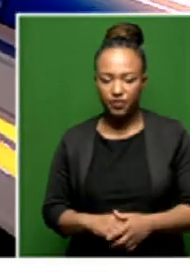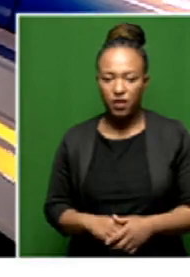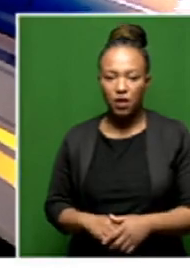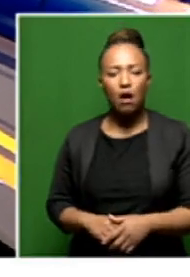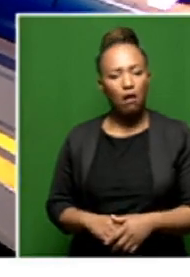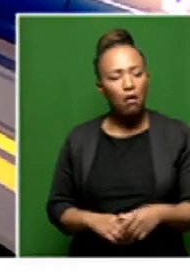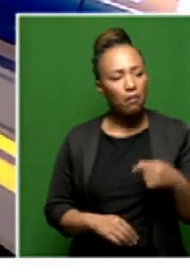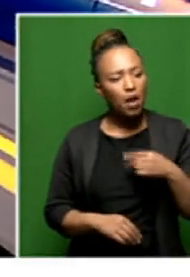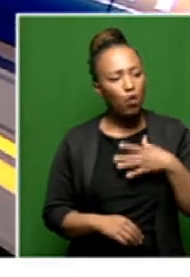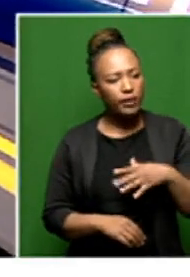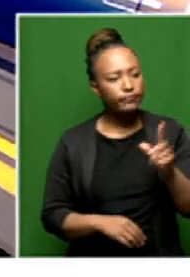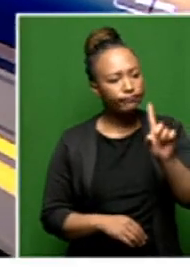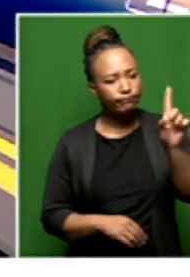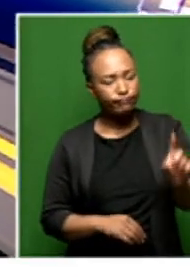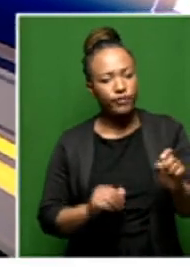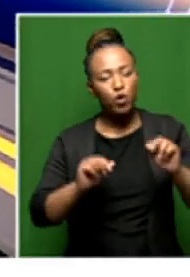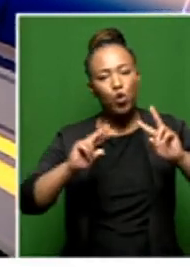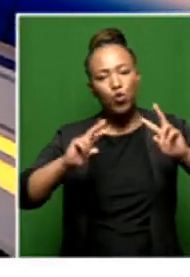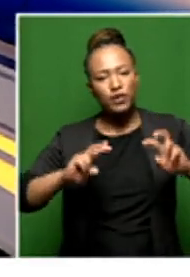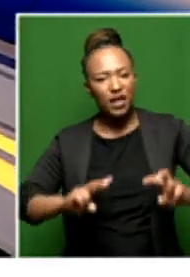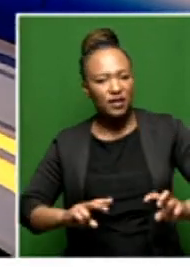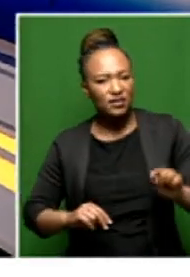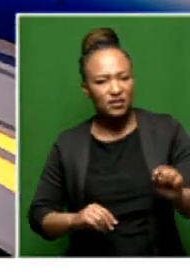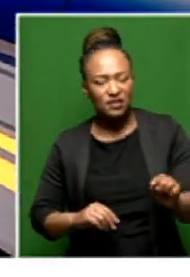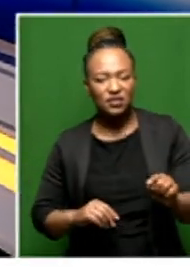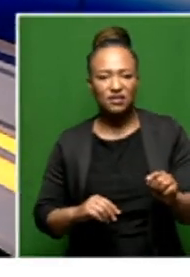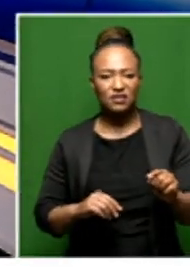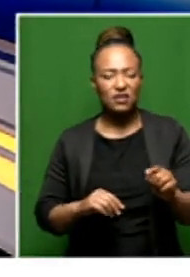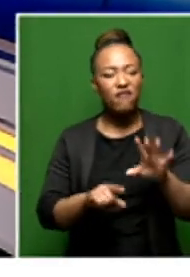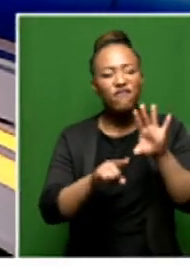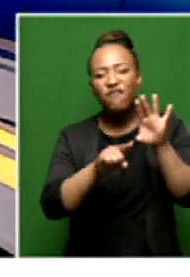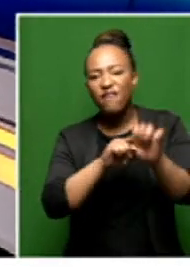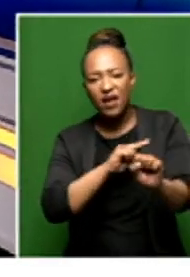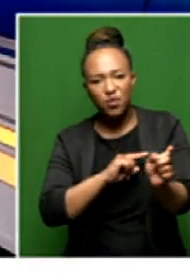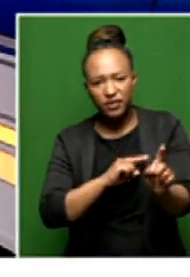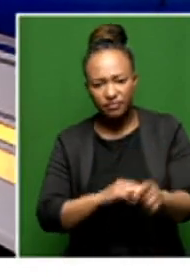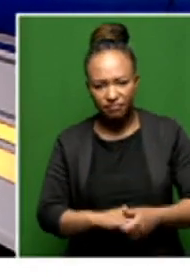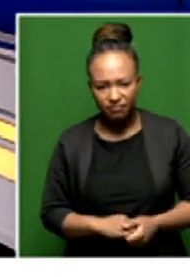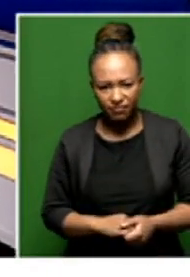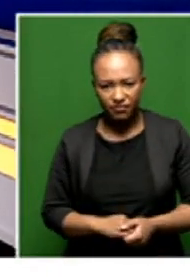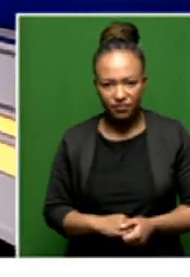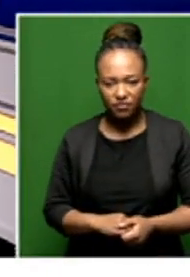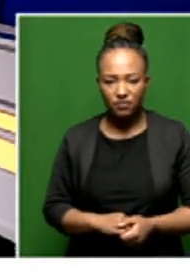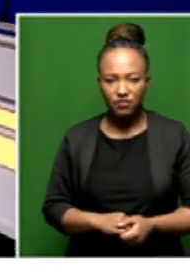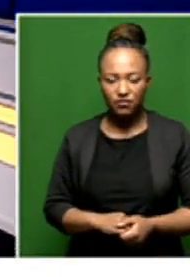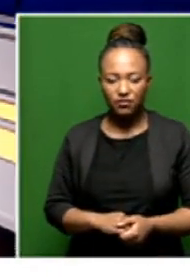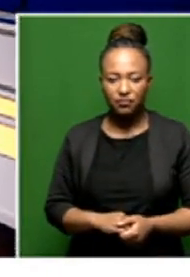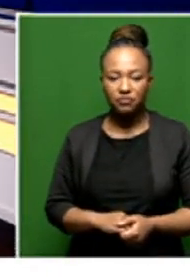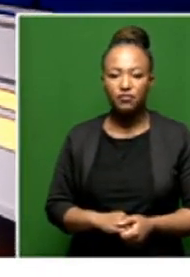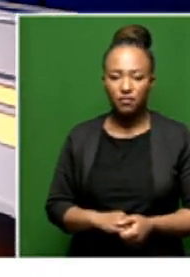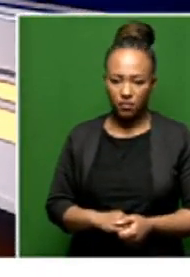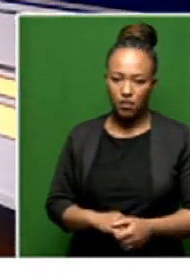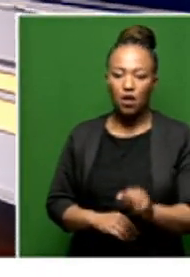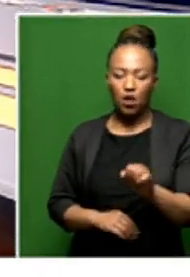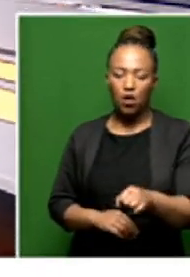course, in terms of the research that was conducted, what were some of the more salient findings? Okay, I will tell you